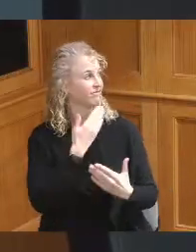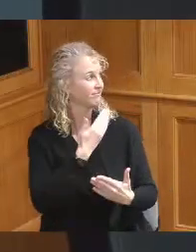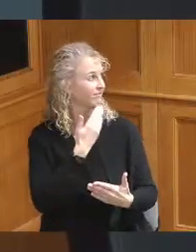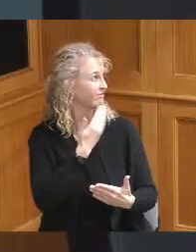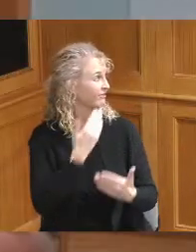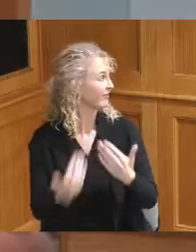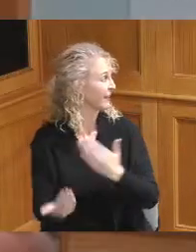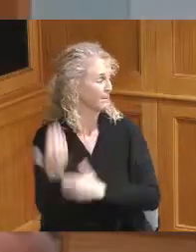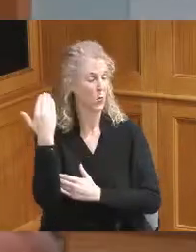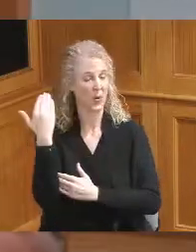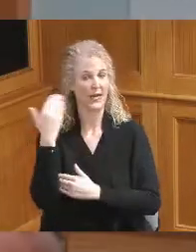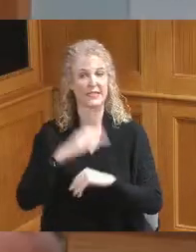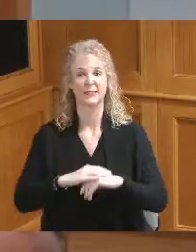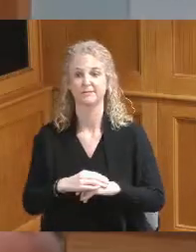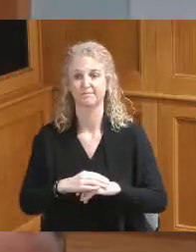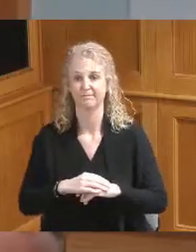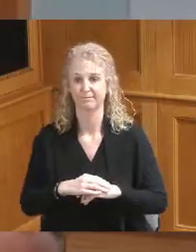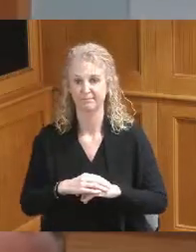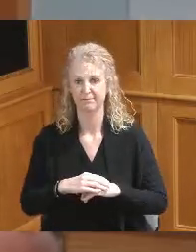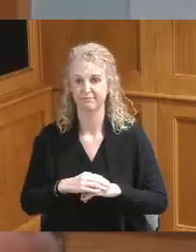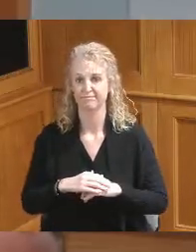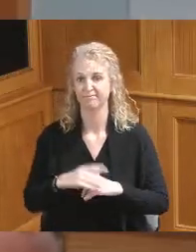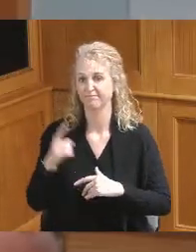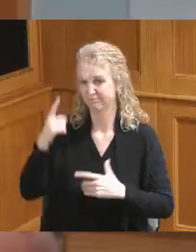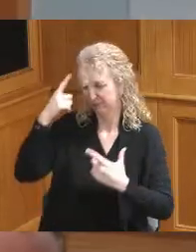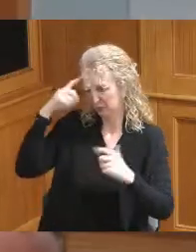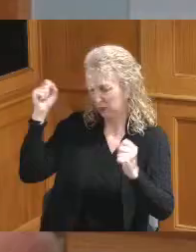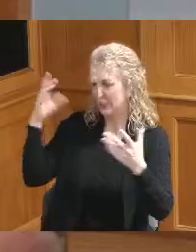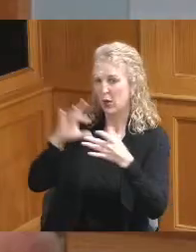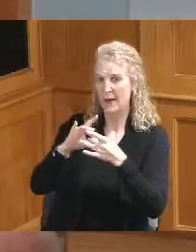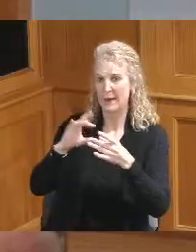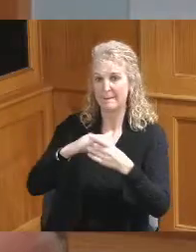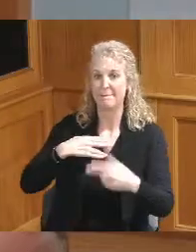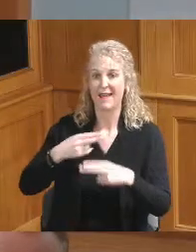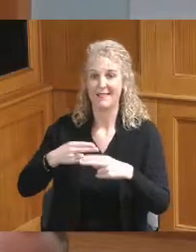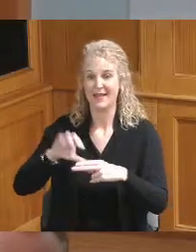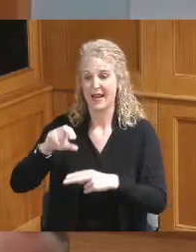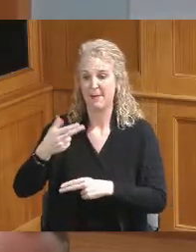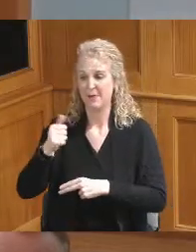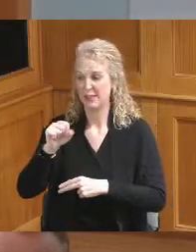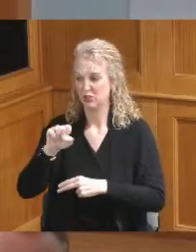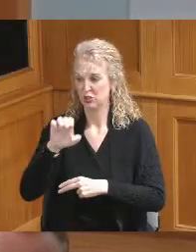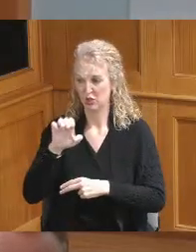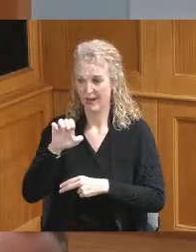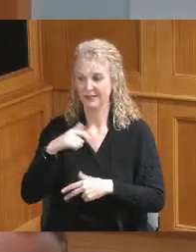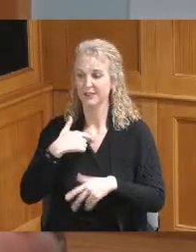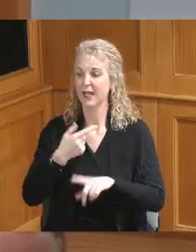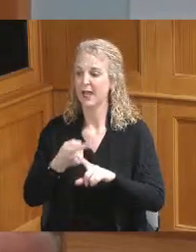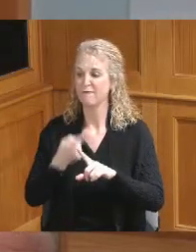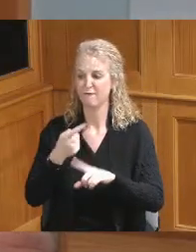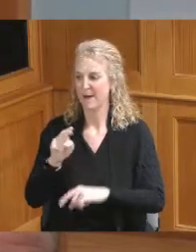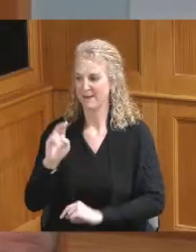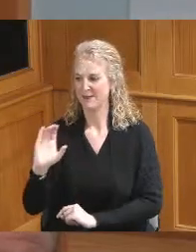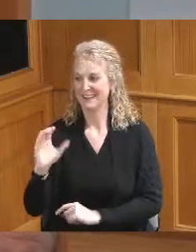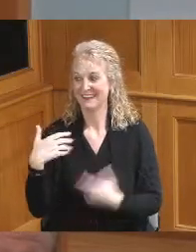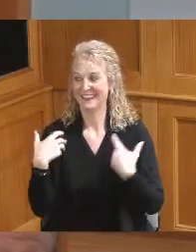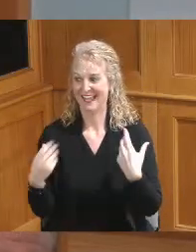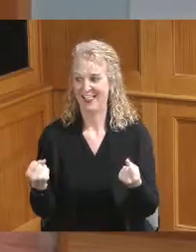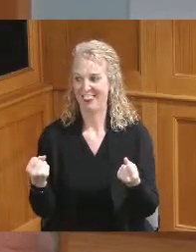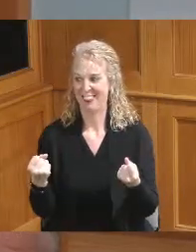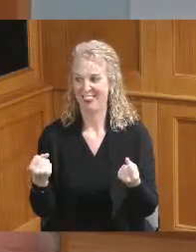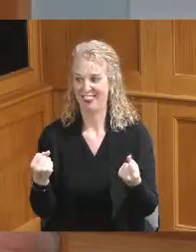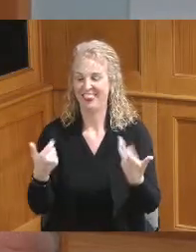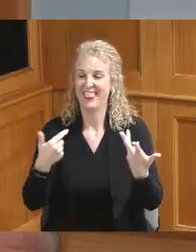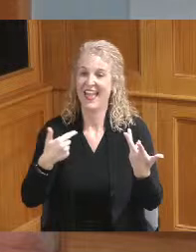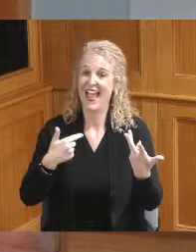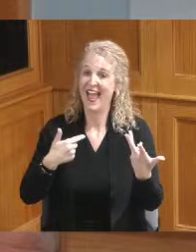morning, commissioners. As President Driehaus said, my name is Chase Mazajowski. I'm with the team at UC Health. I have the quick